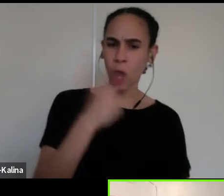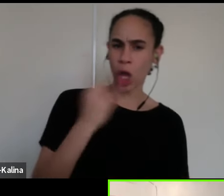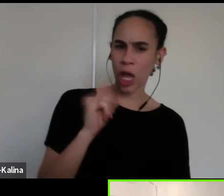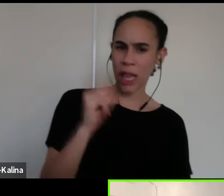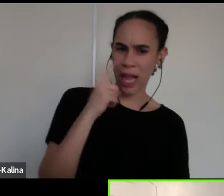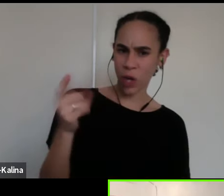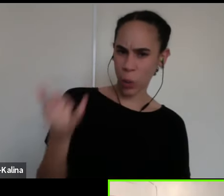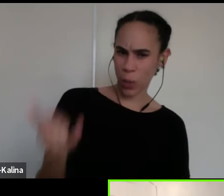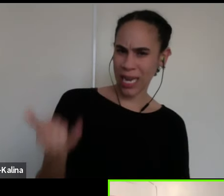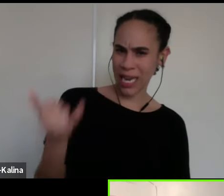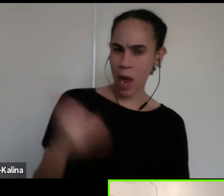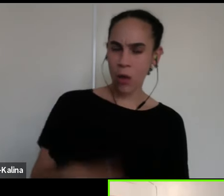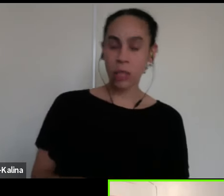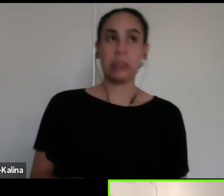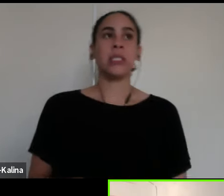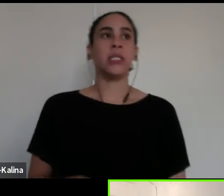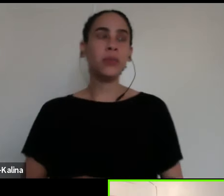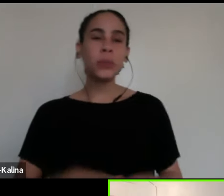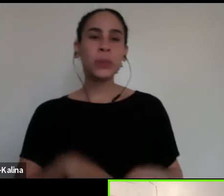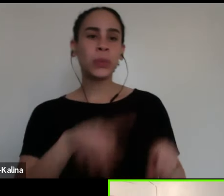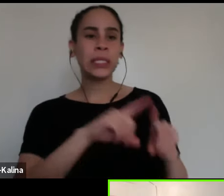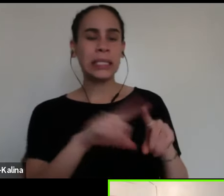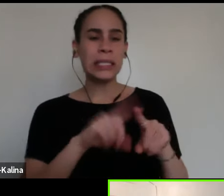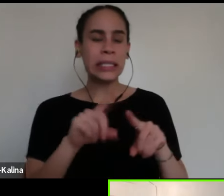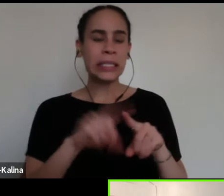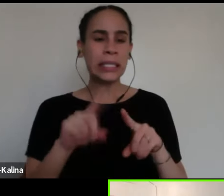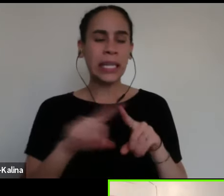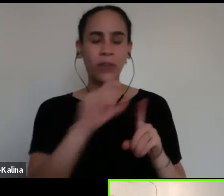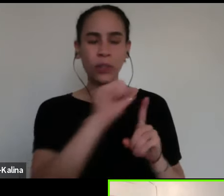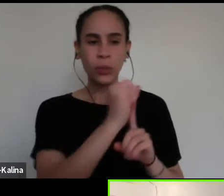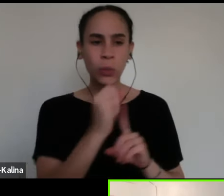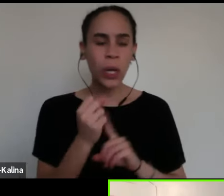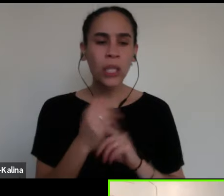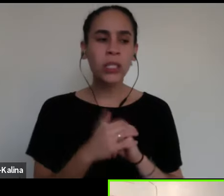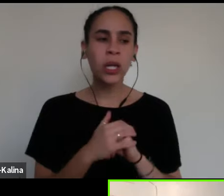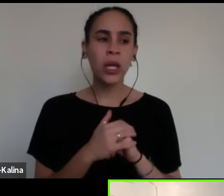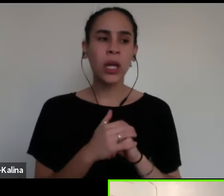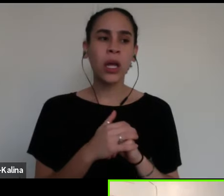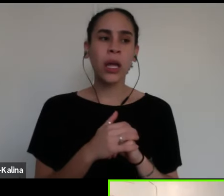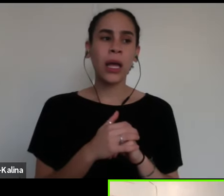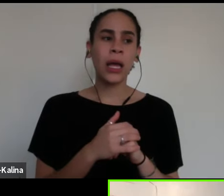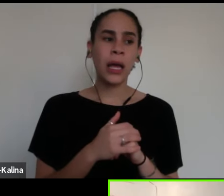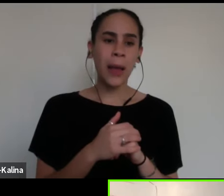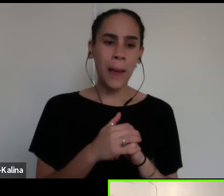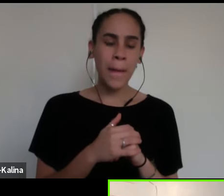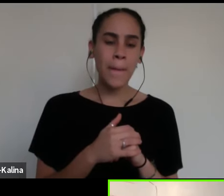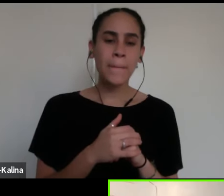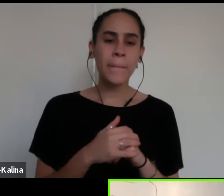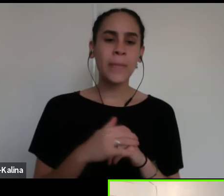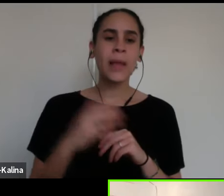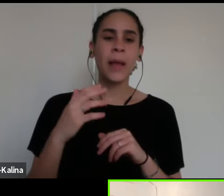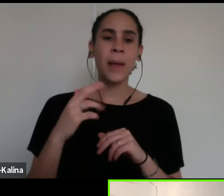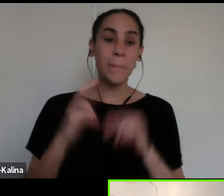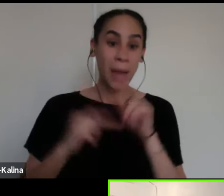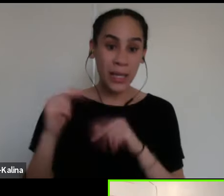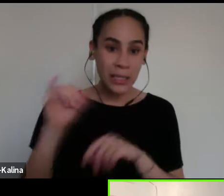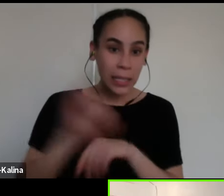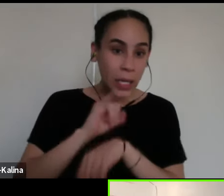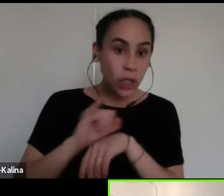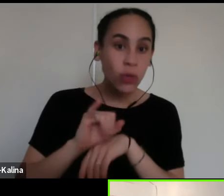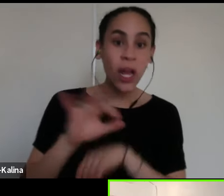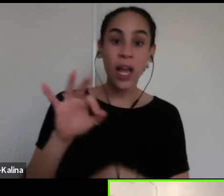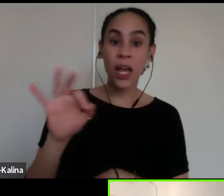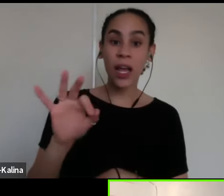few contexts. I mean, we still building and catalyzing a technology industry in a place like Fresno or in a place